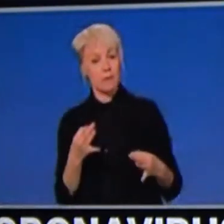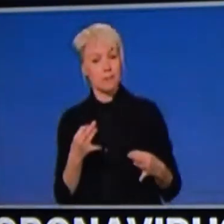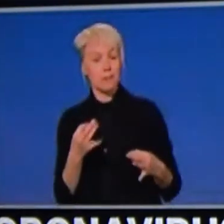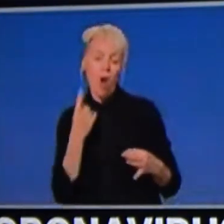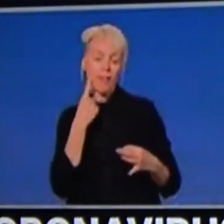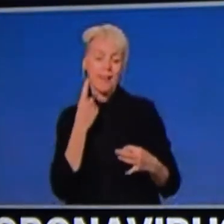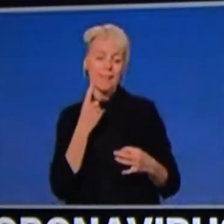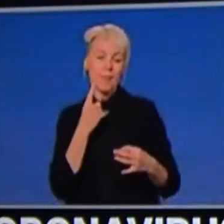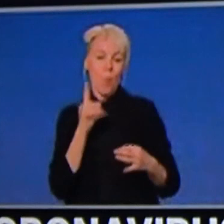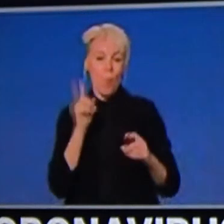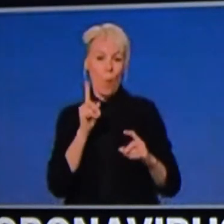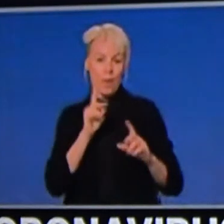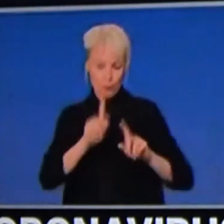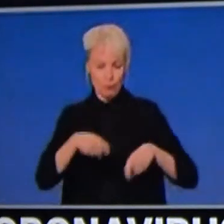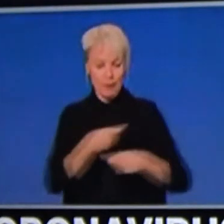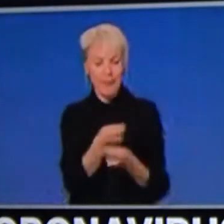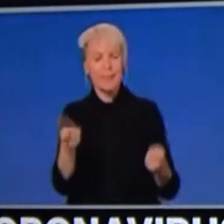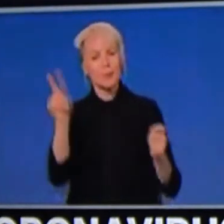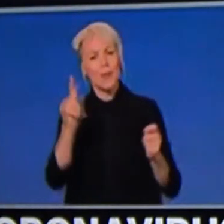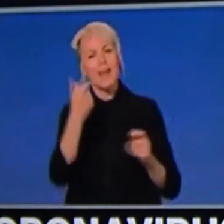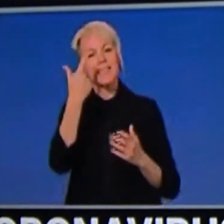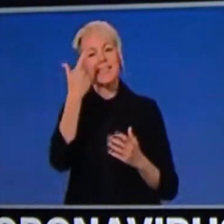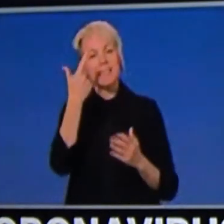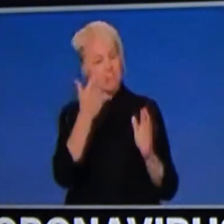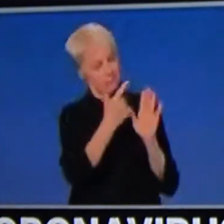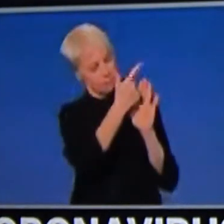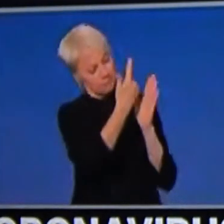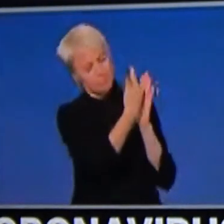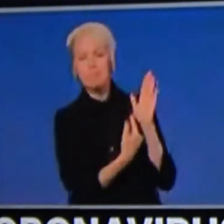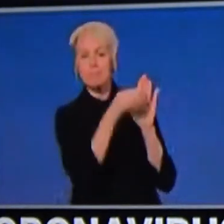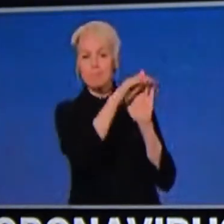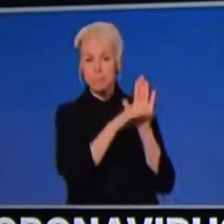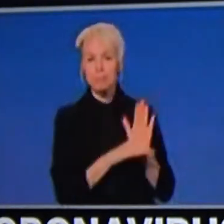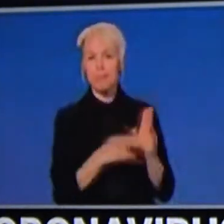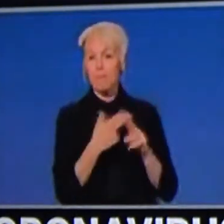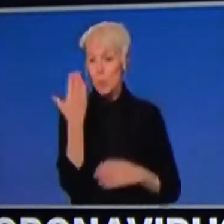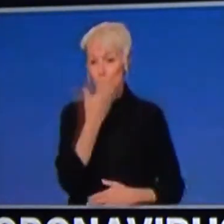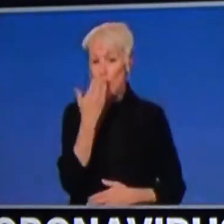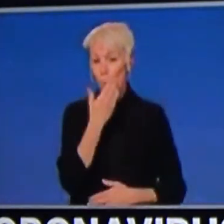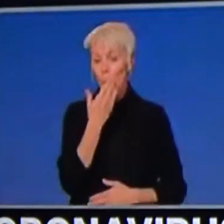think, summarise the general position that all the schools